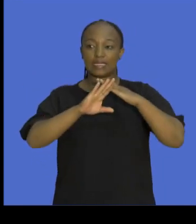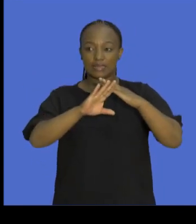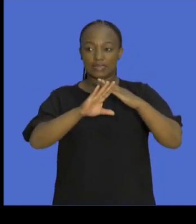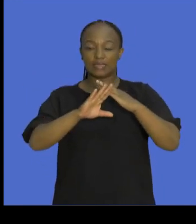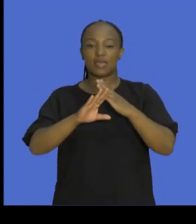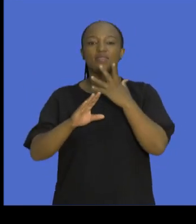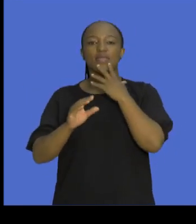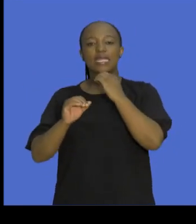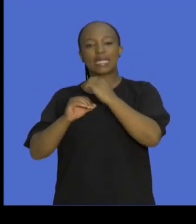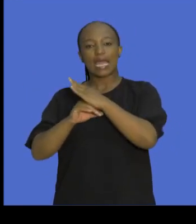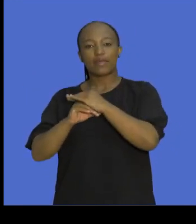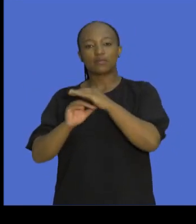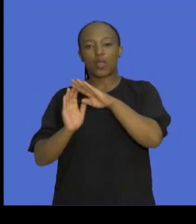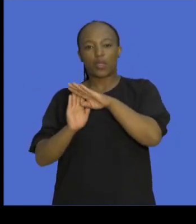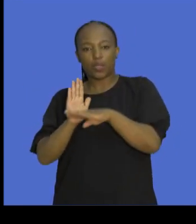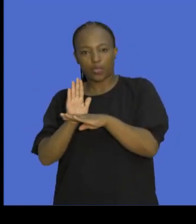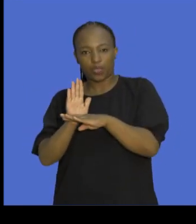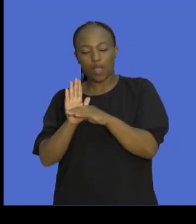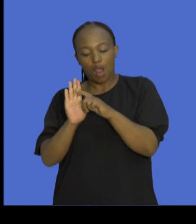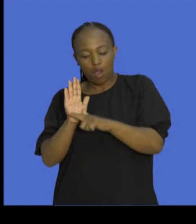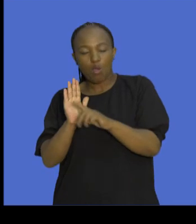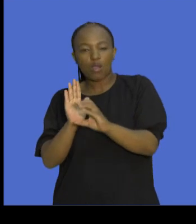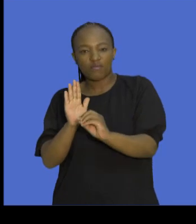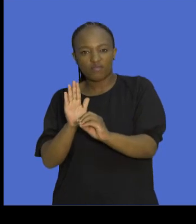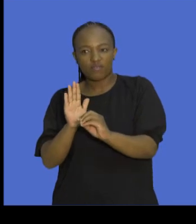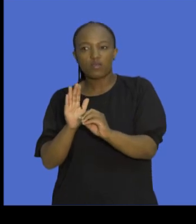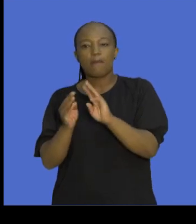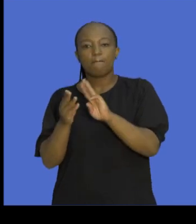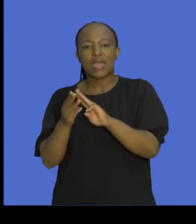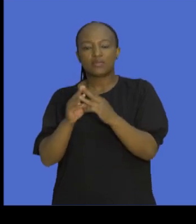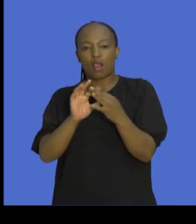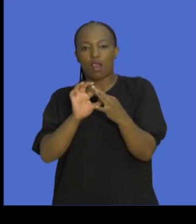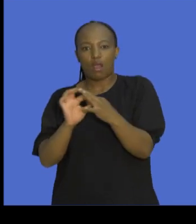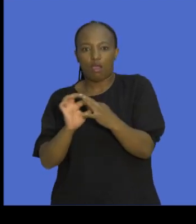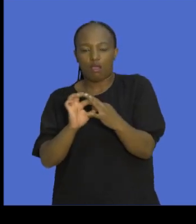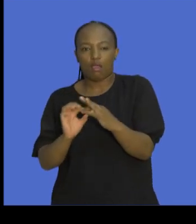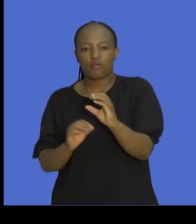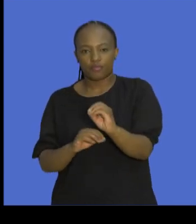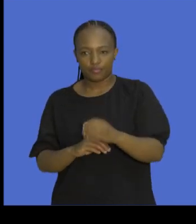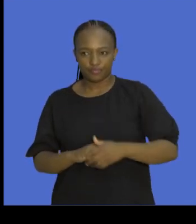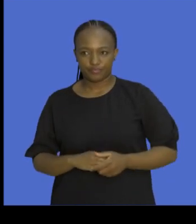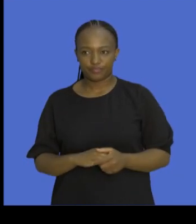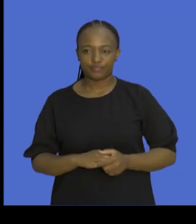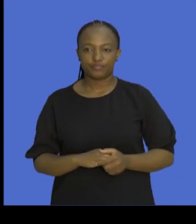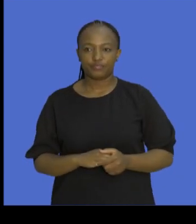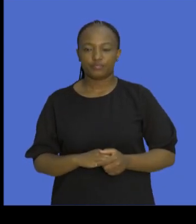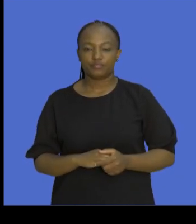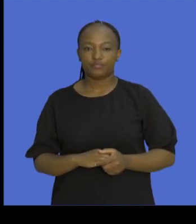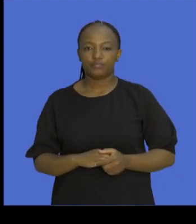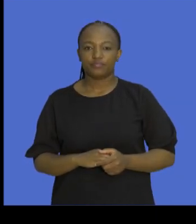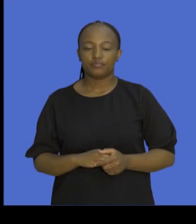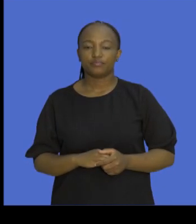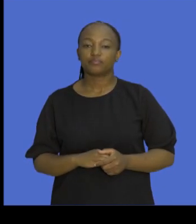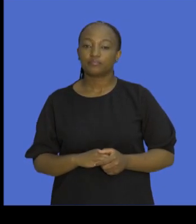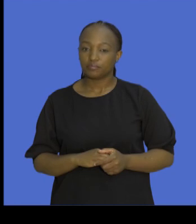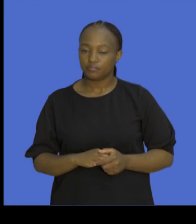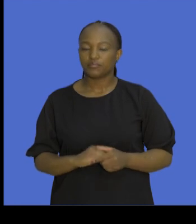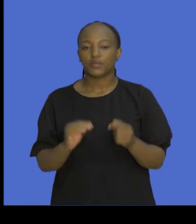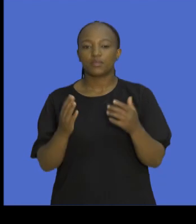resistance, okay, the smaller the current. So you need to understand that mathematical relationship as well, okay?